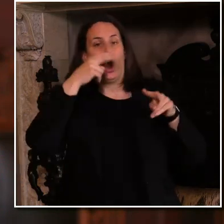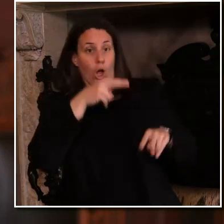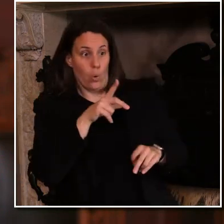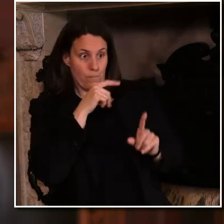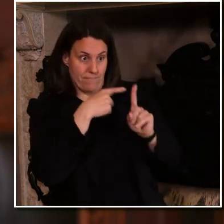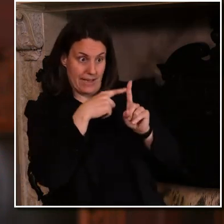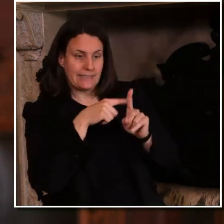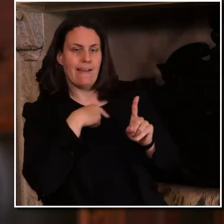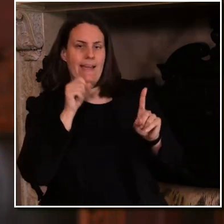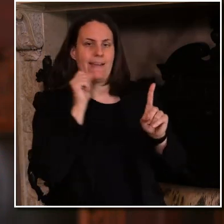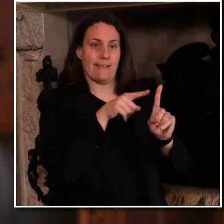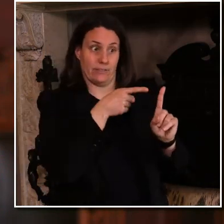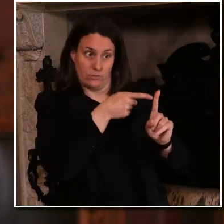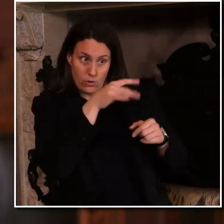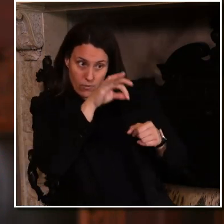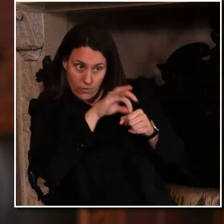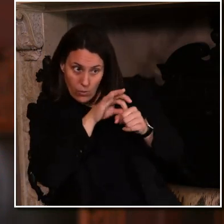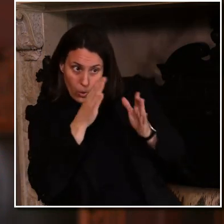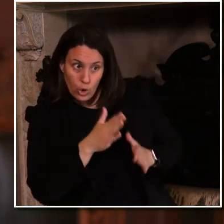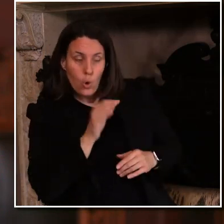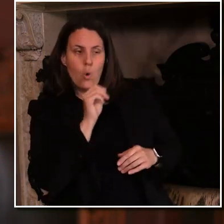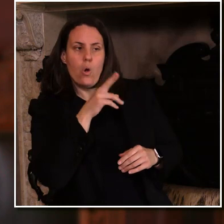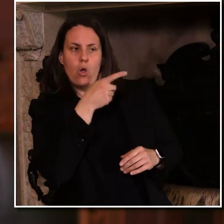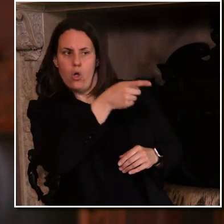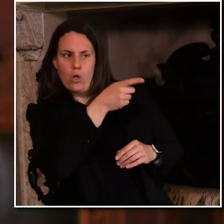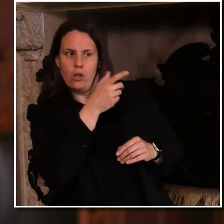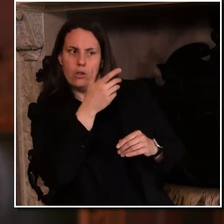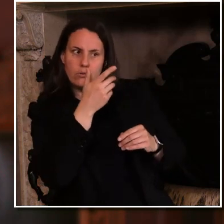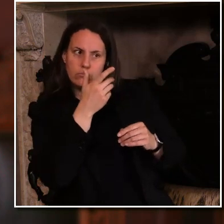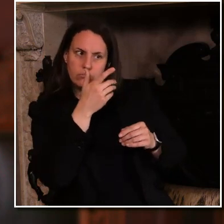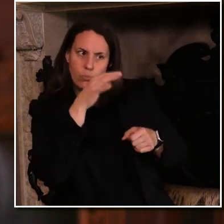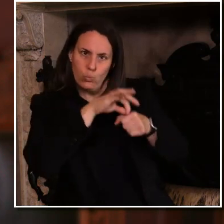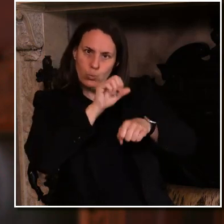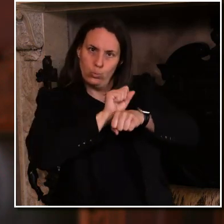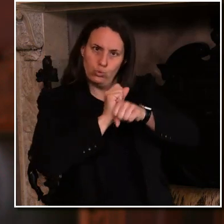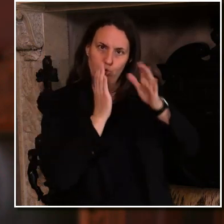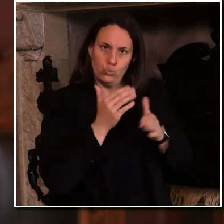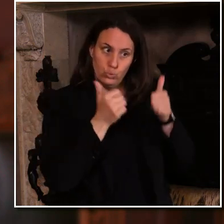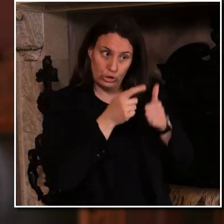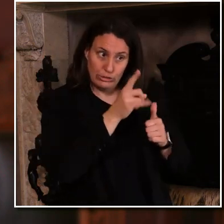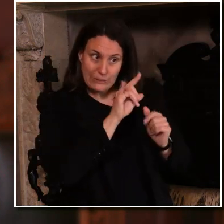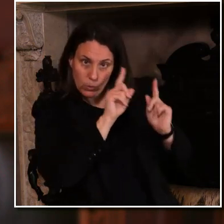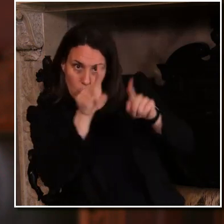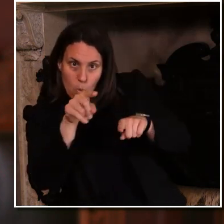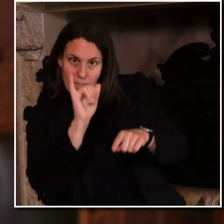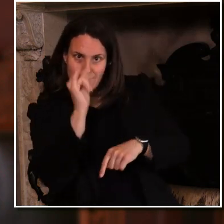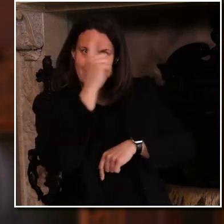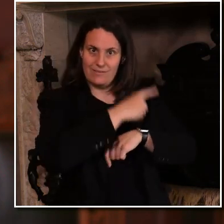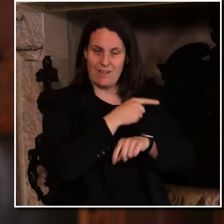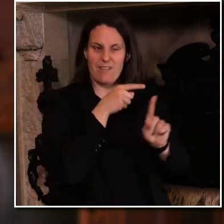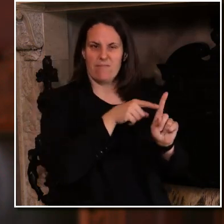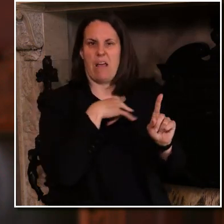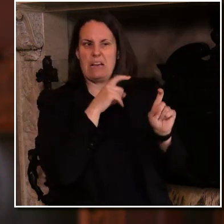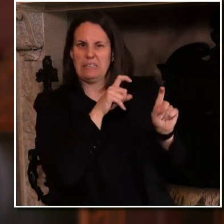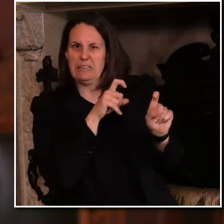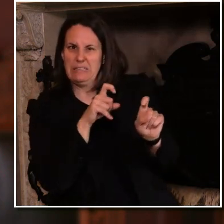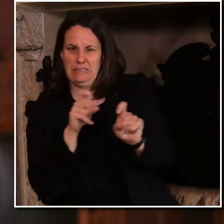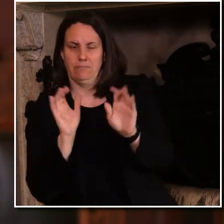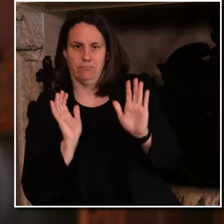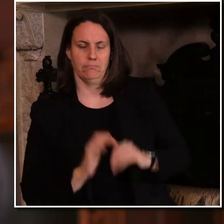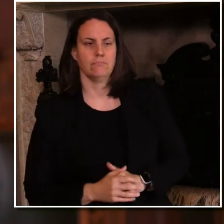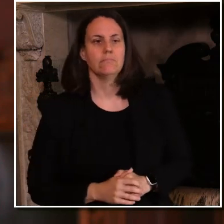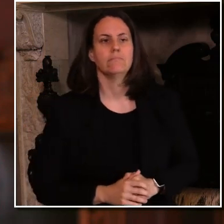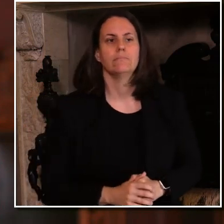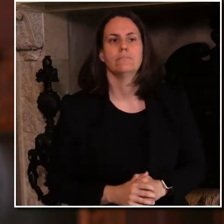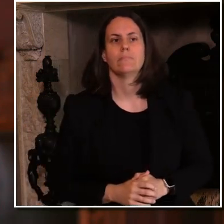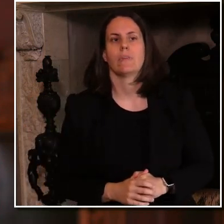that we will hear about from in-person voting have also already likely come